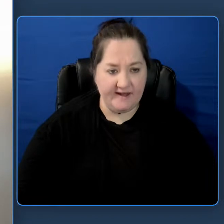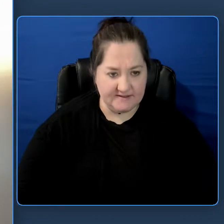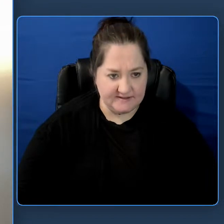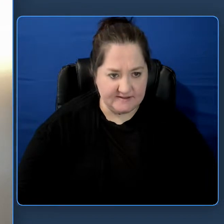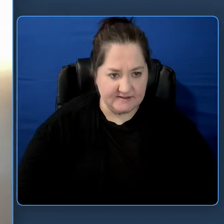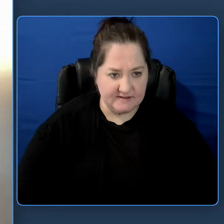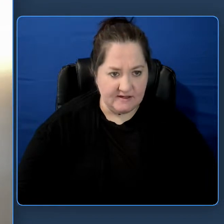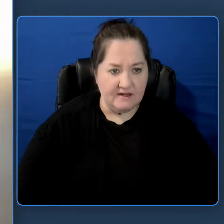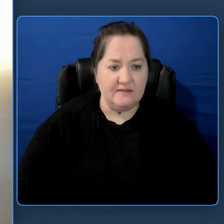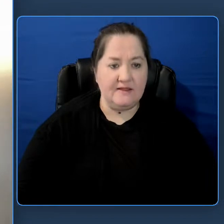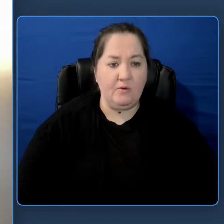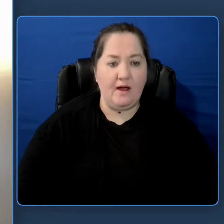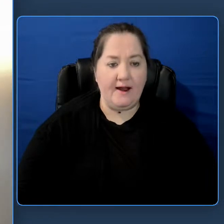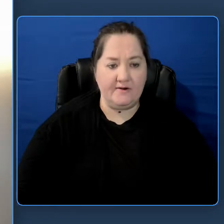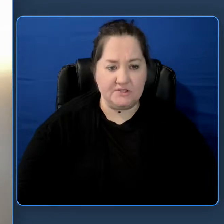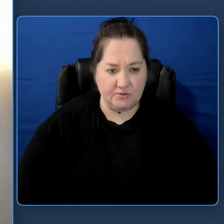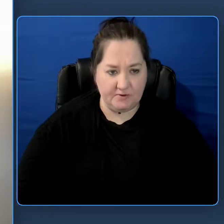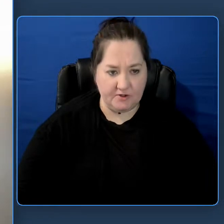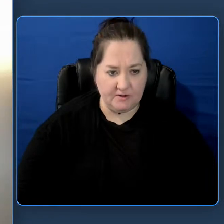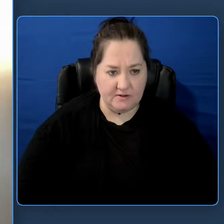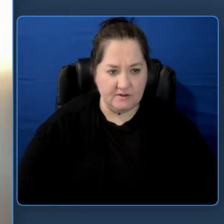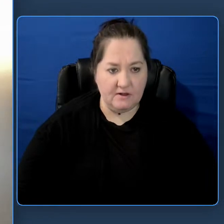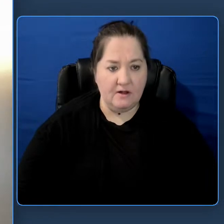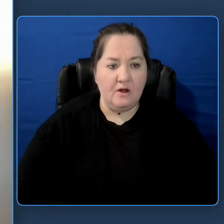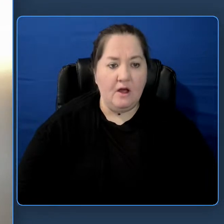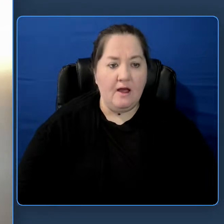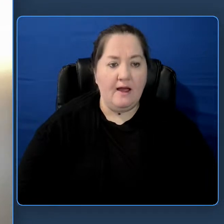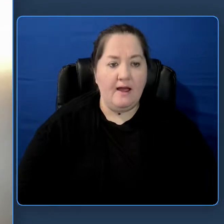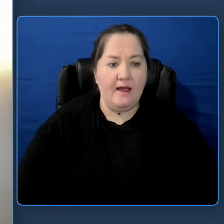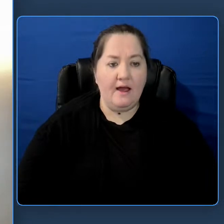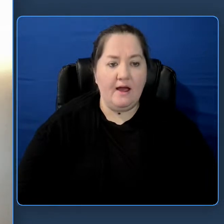Often at events, they will hire an interpreter